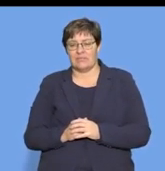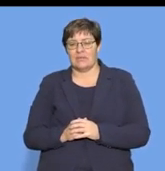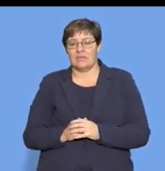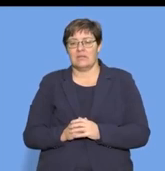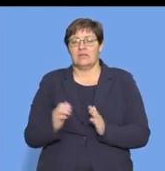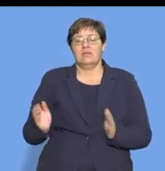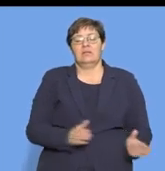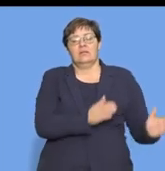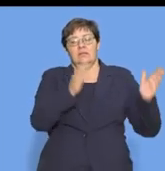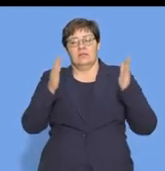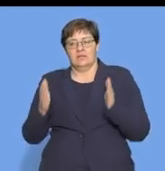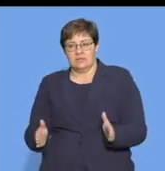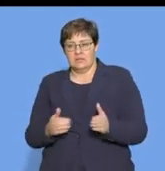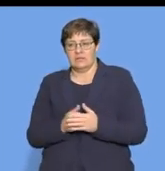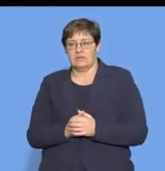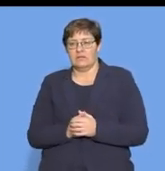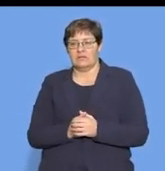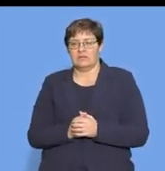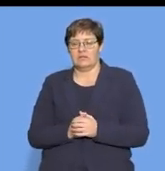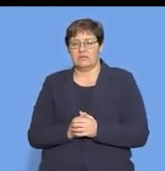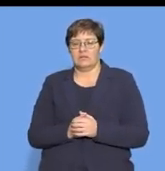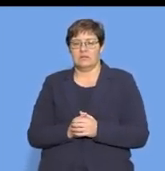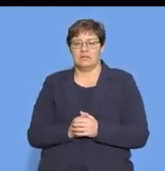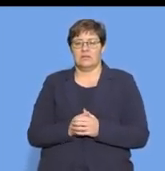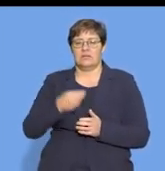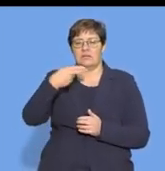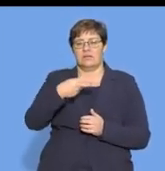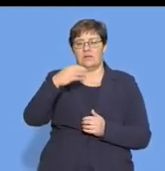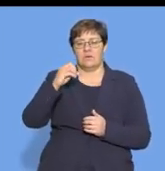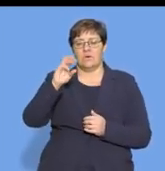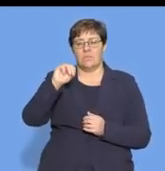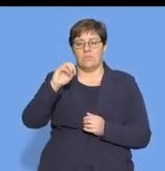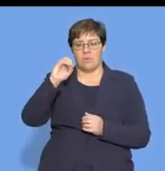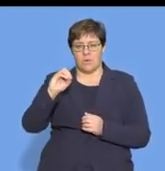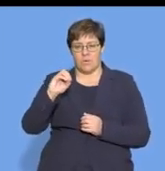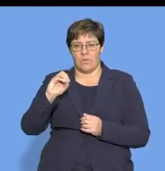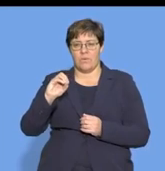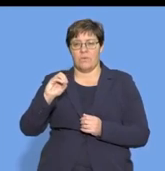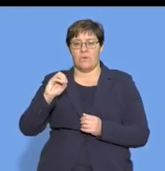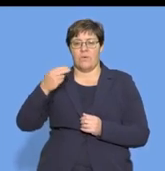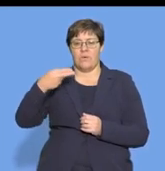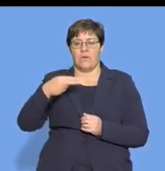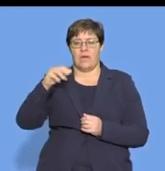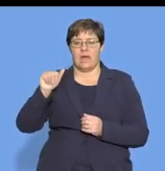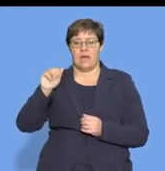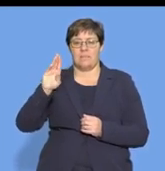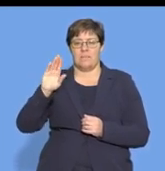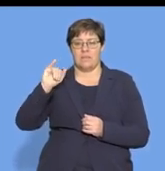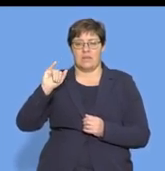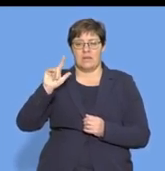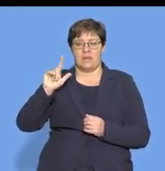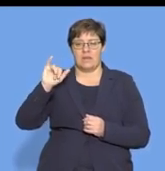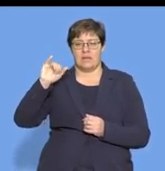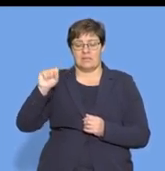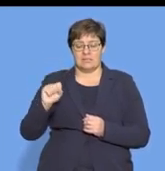so the next group of organisms we're going to have a look at is Homo, and we're specifically going to look here at Homo